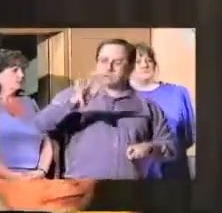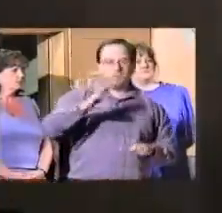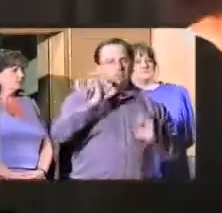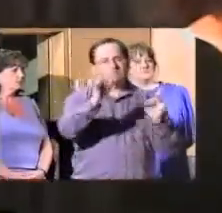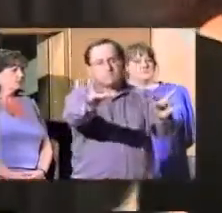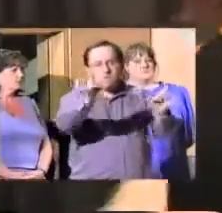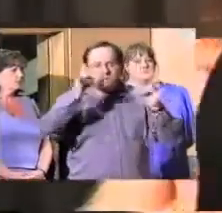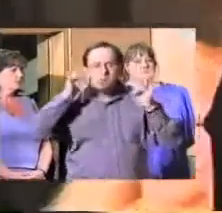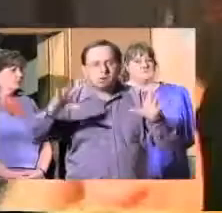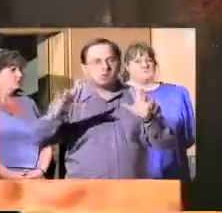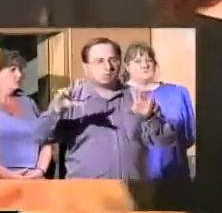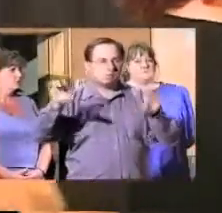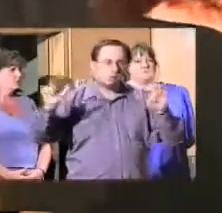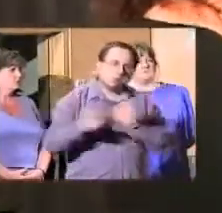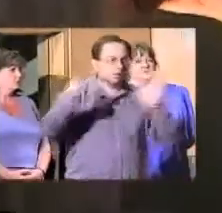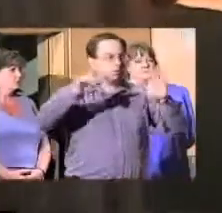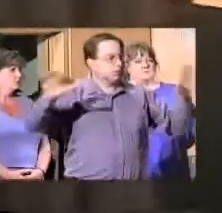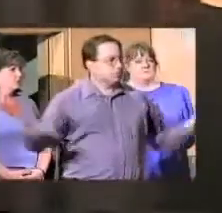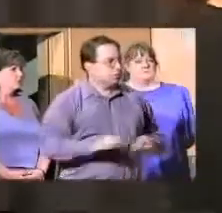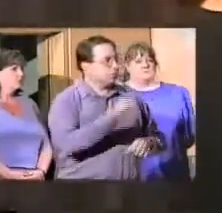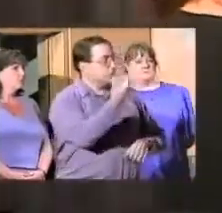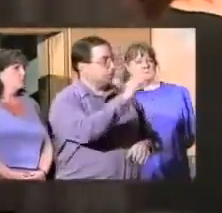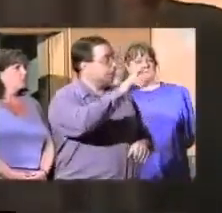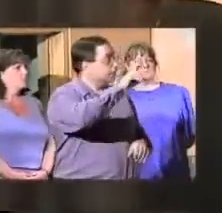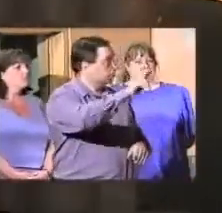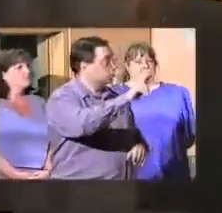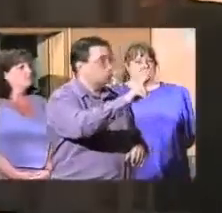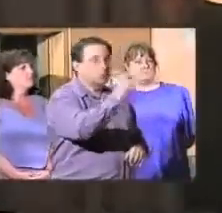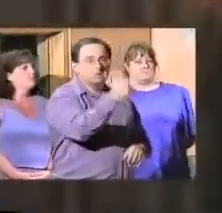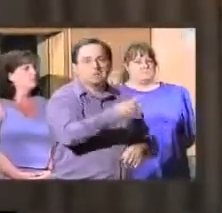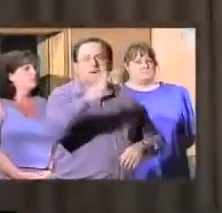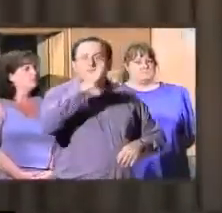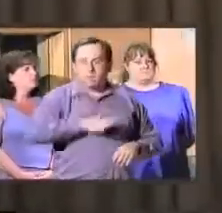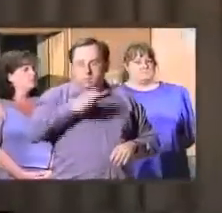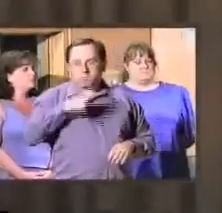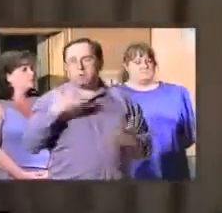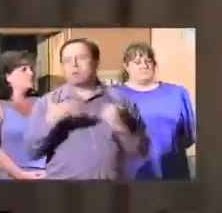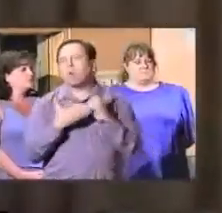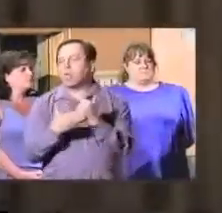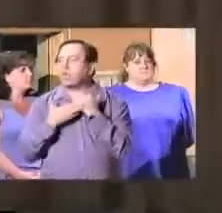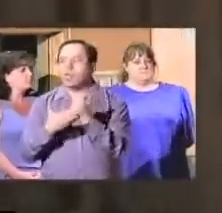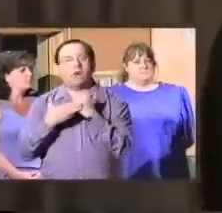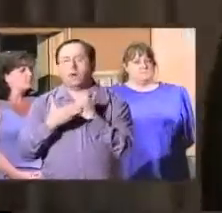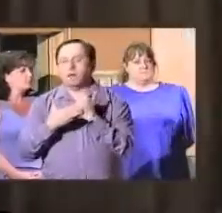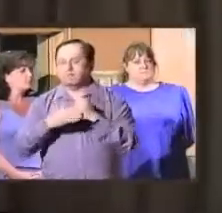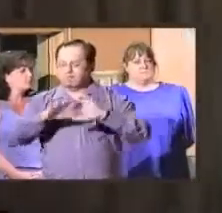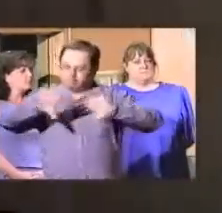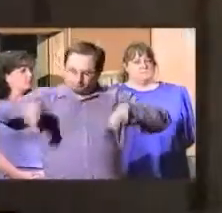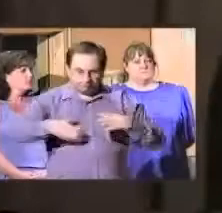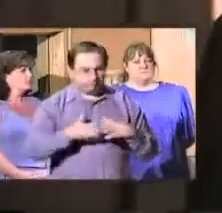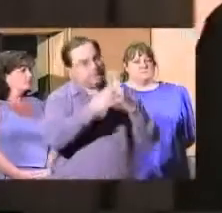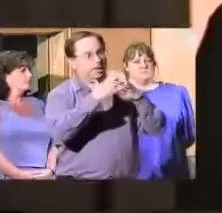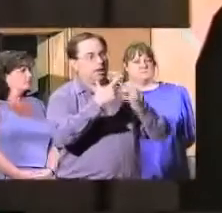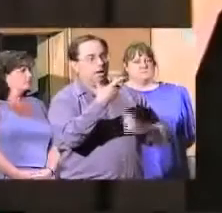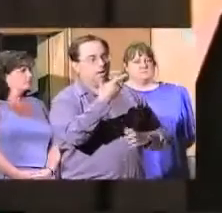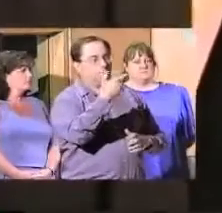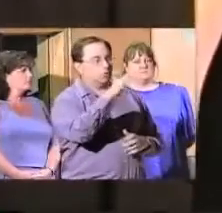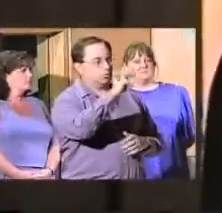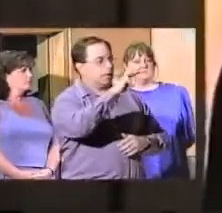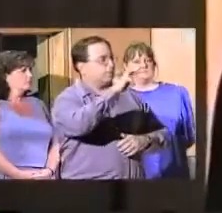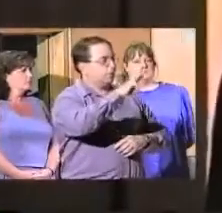crimes. In 1992, a number of women who were seeking help formed the Grandview Survivors Support